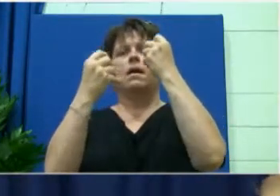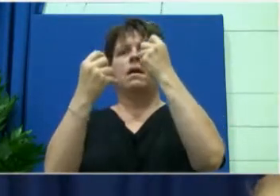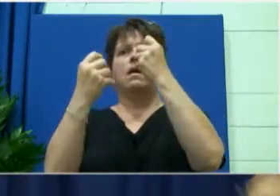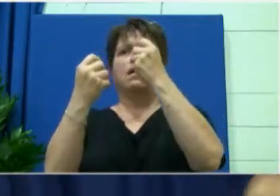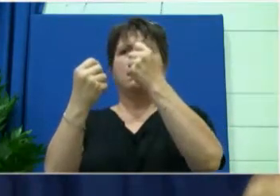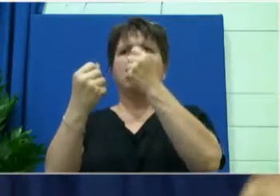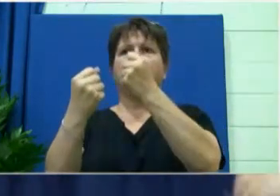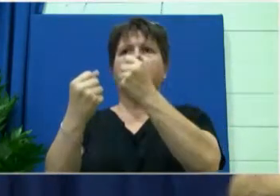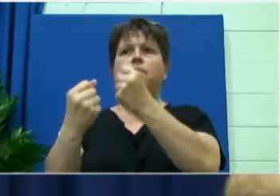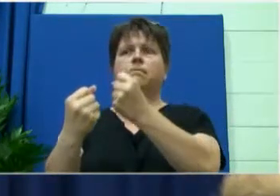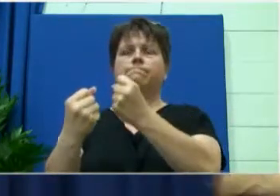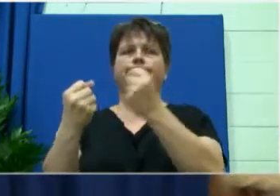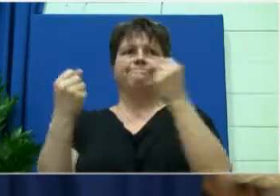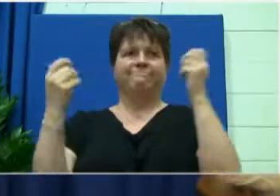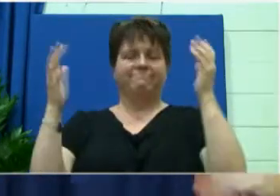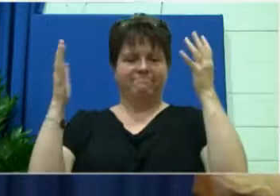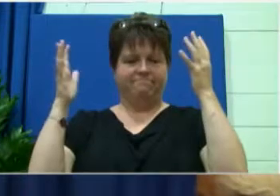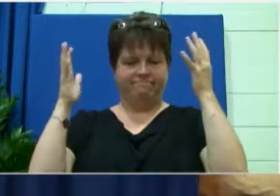brave?